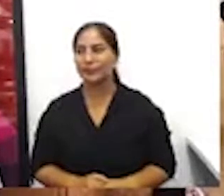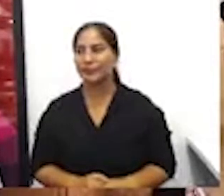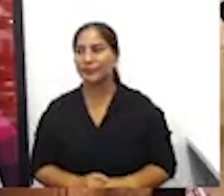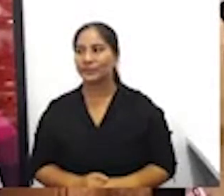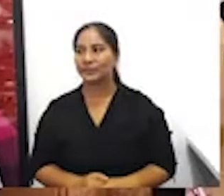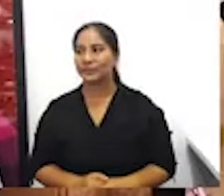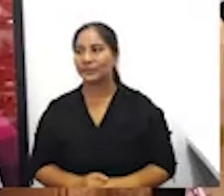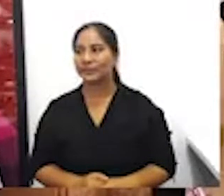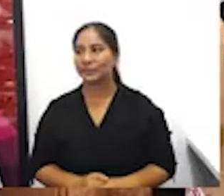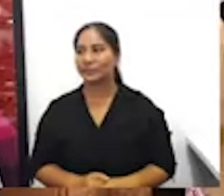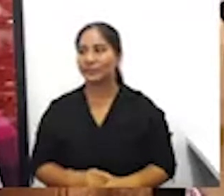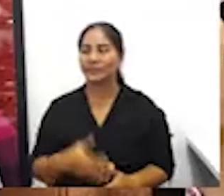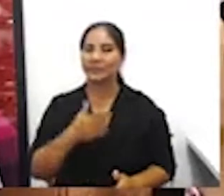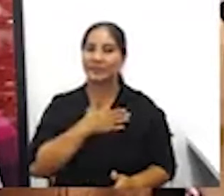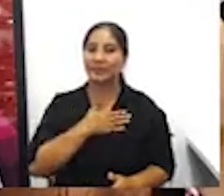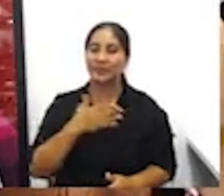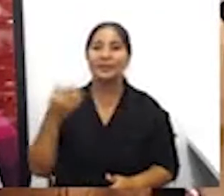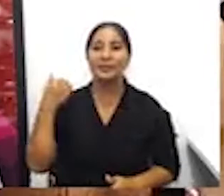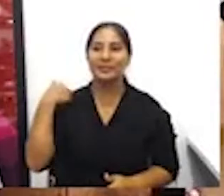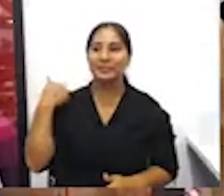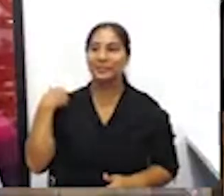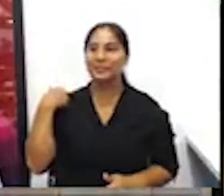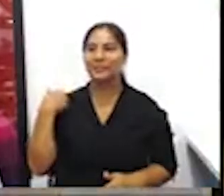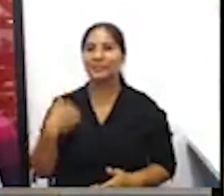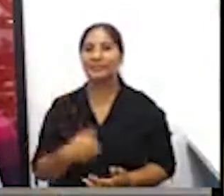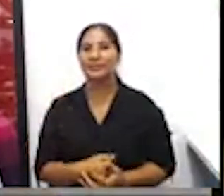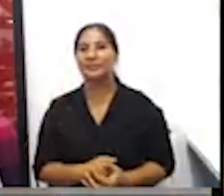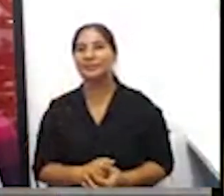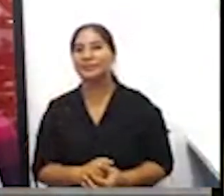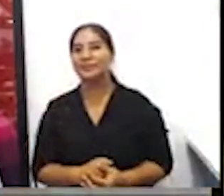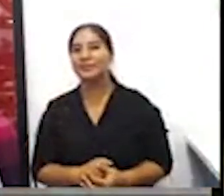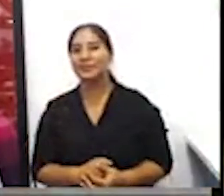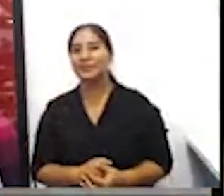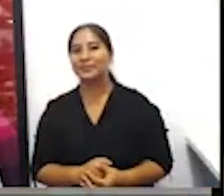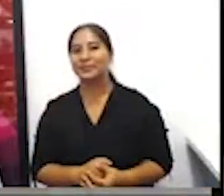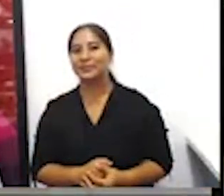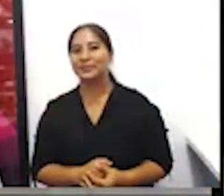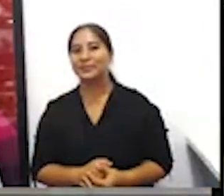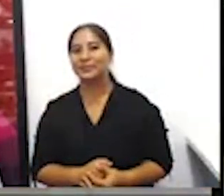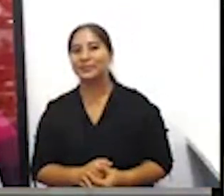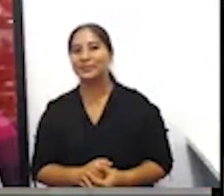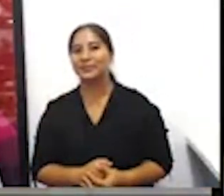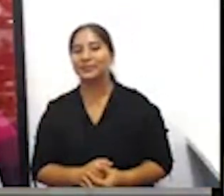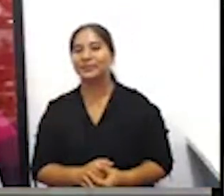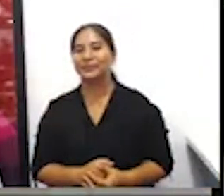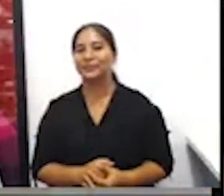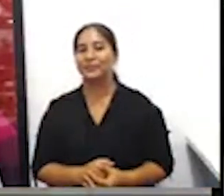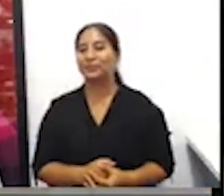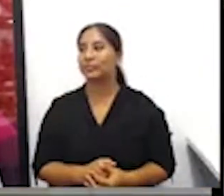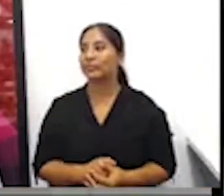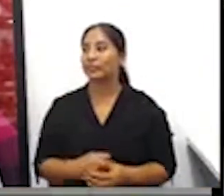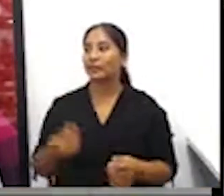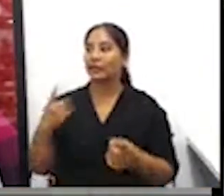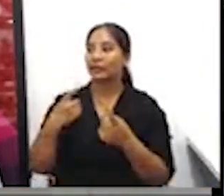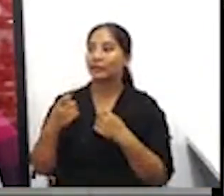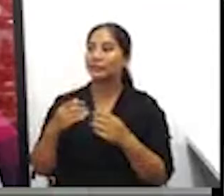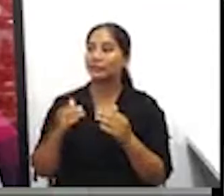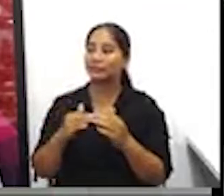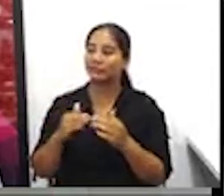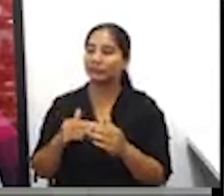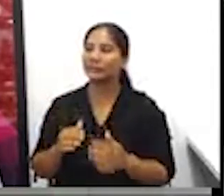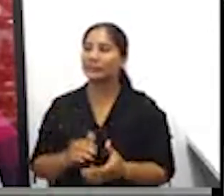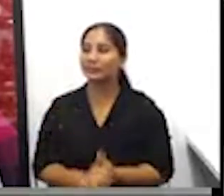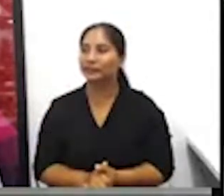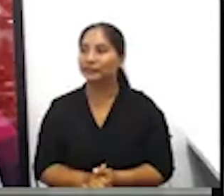is a short-termer. He's a political appointee like me, not a foreign service officer. So Josh, is it fun? I think